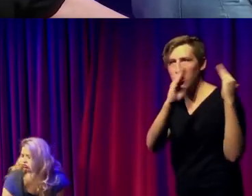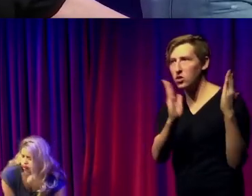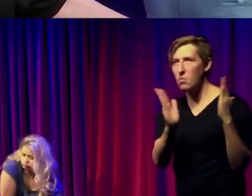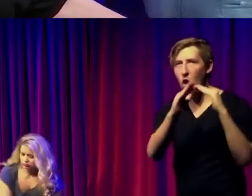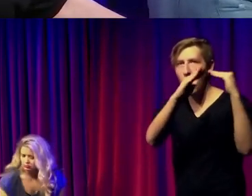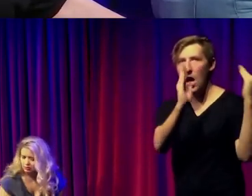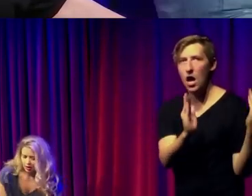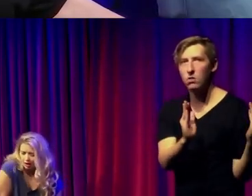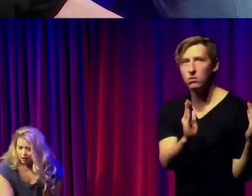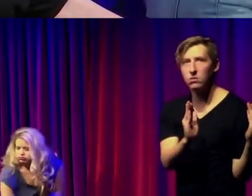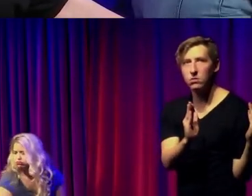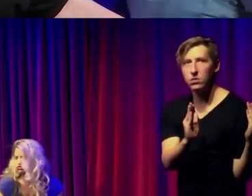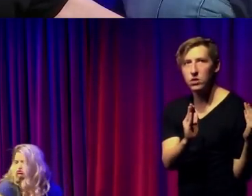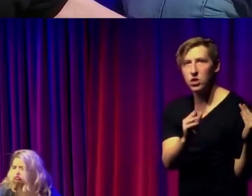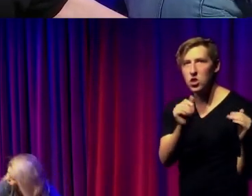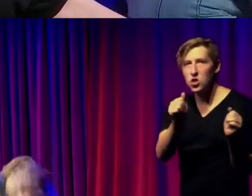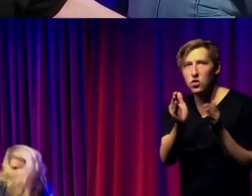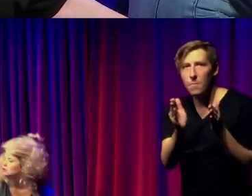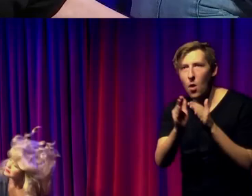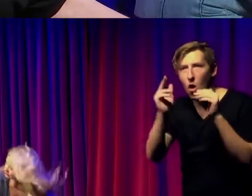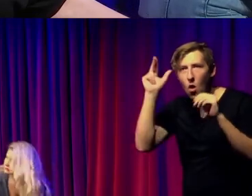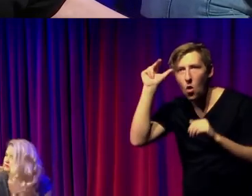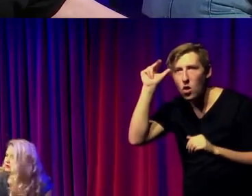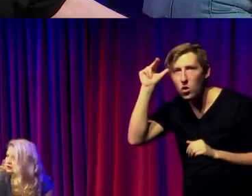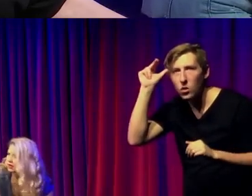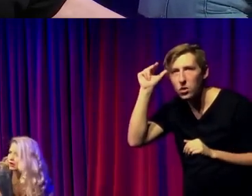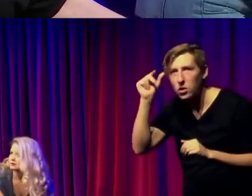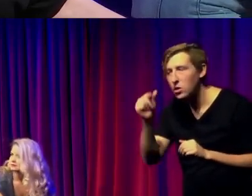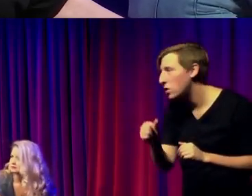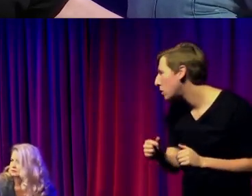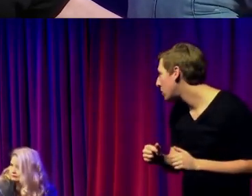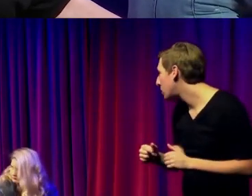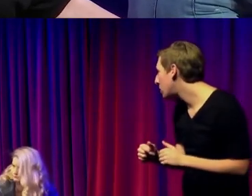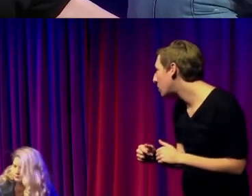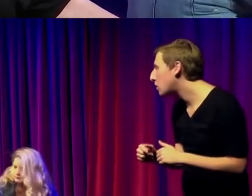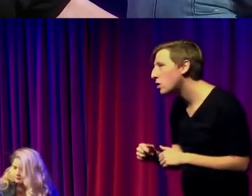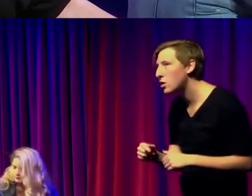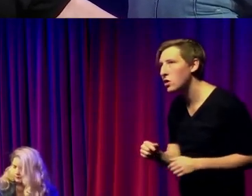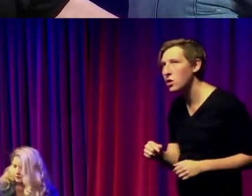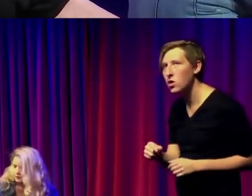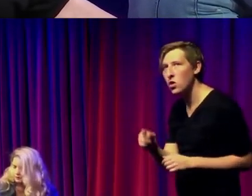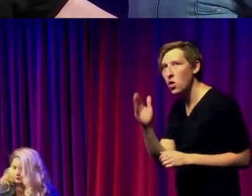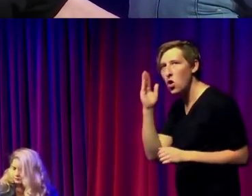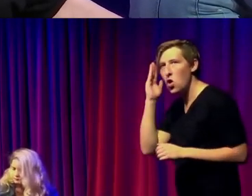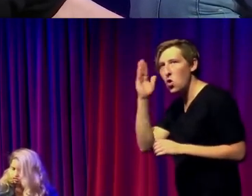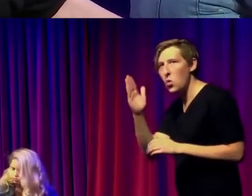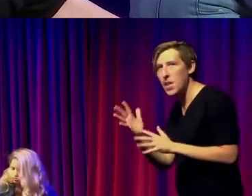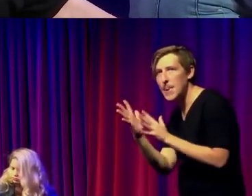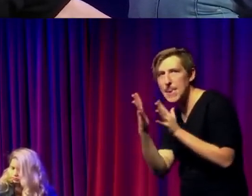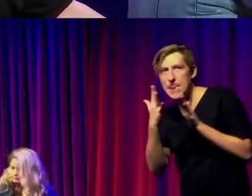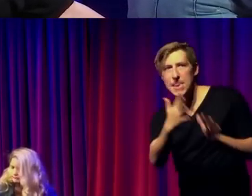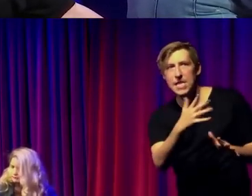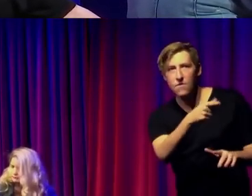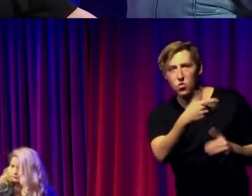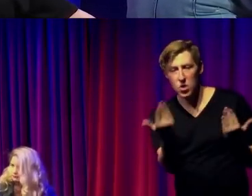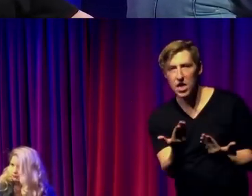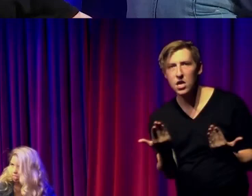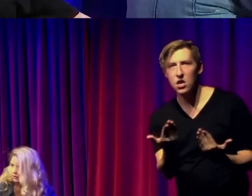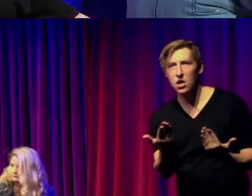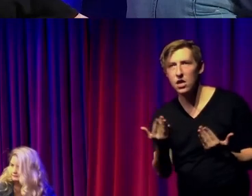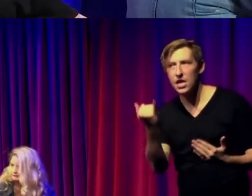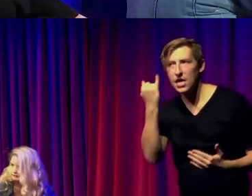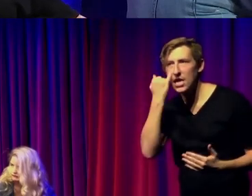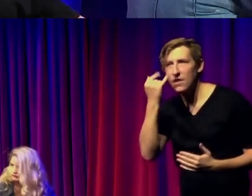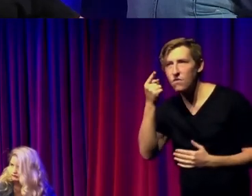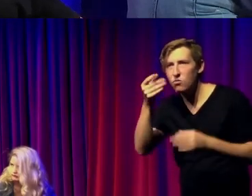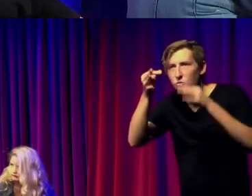Tonight it'll get cold. We are going to leave you in this studio if you decide to